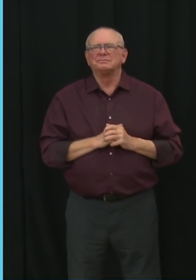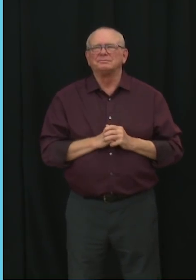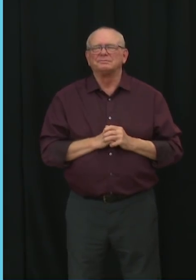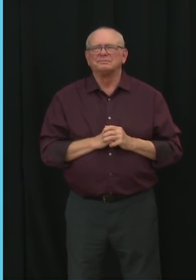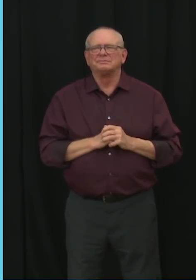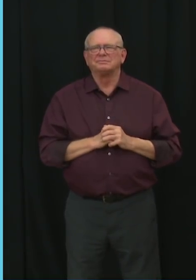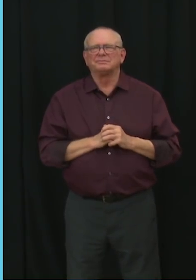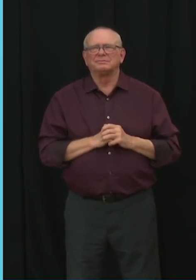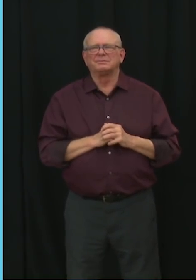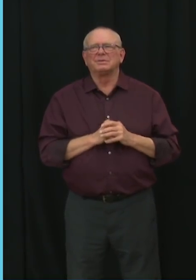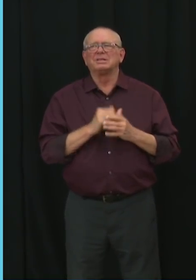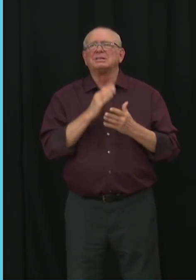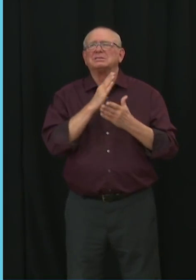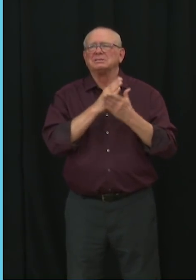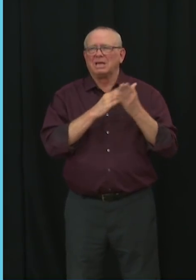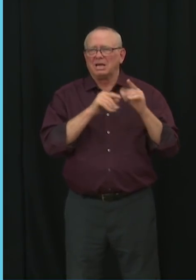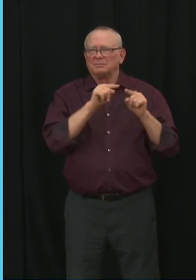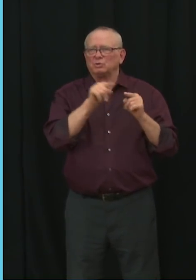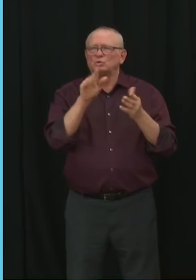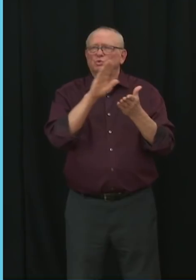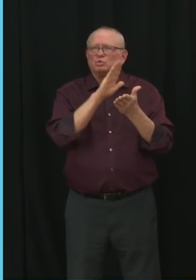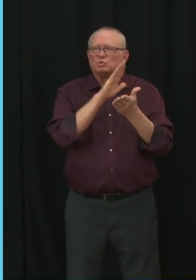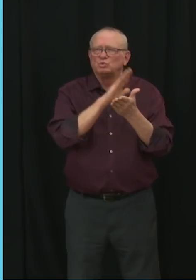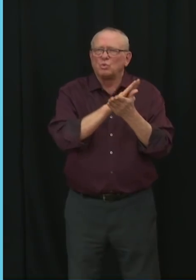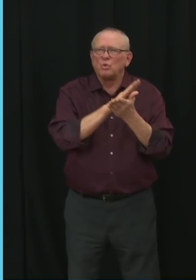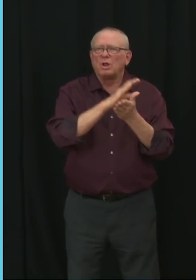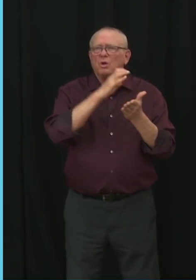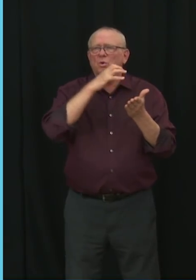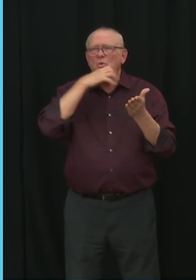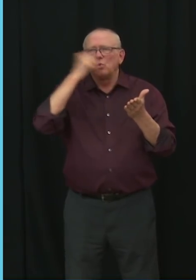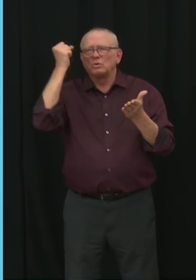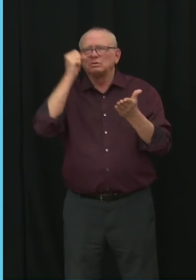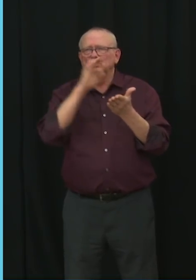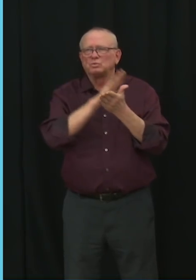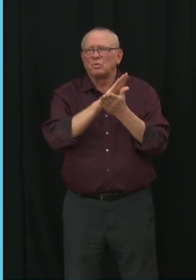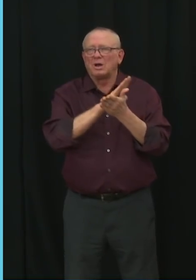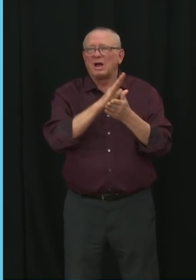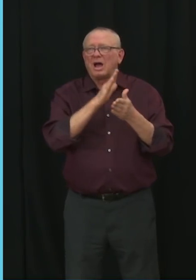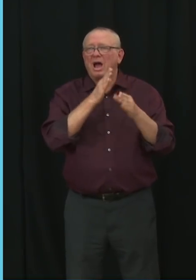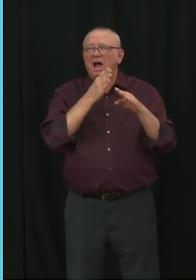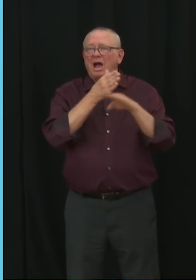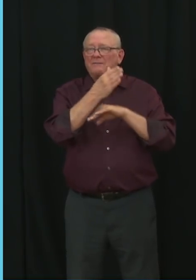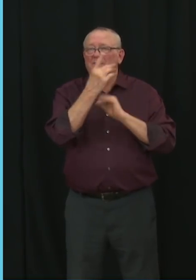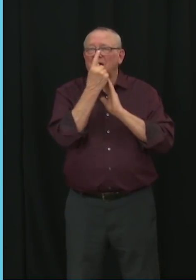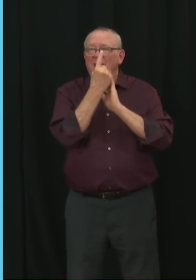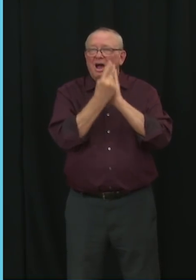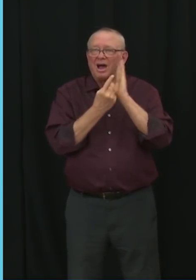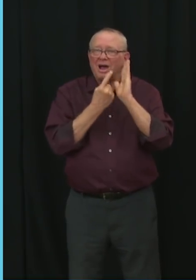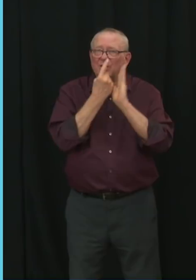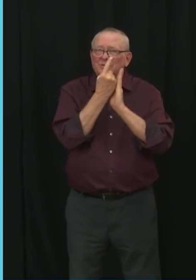you've done with the older kids. Even after hours, for example, we're hearing calls about